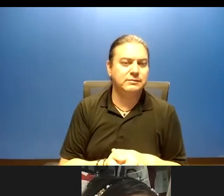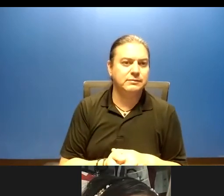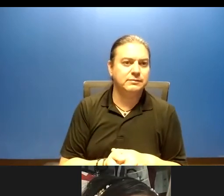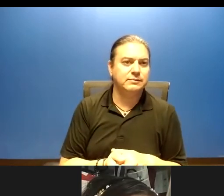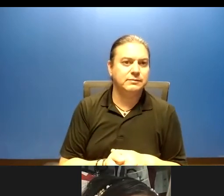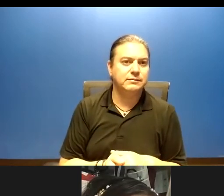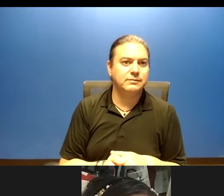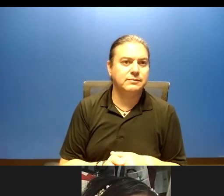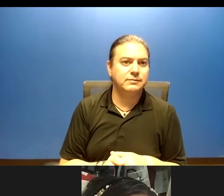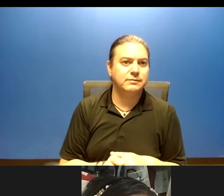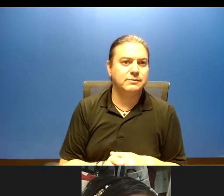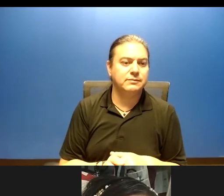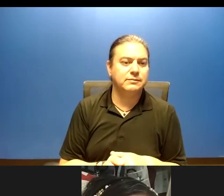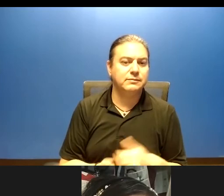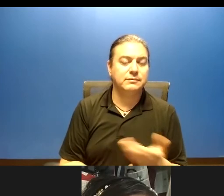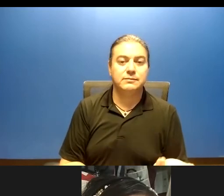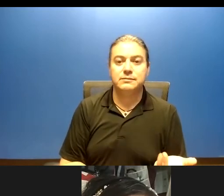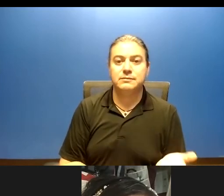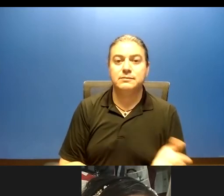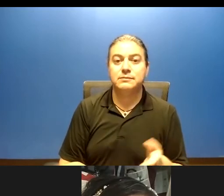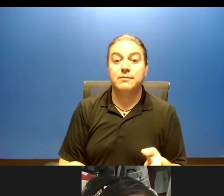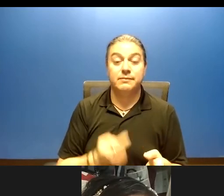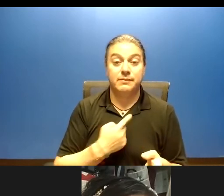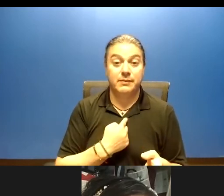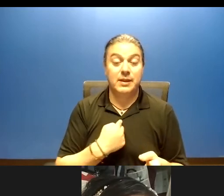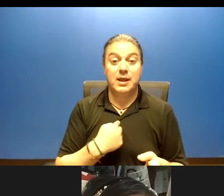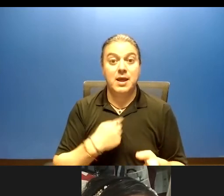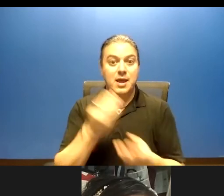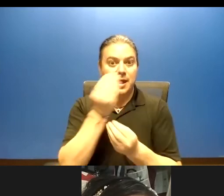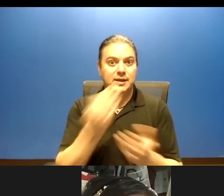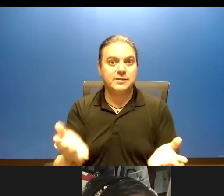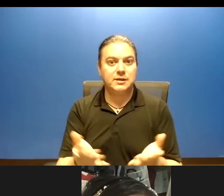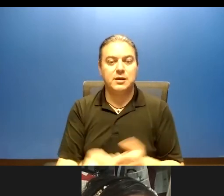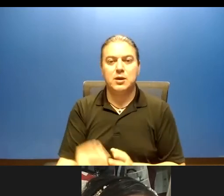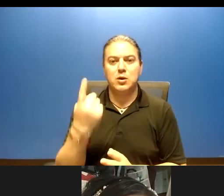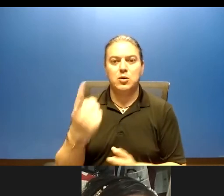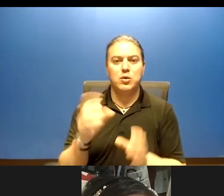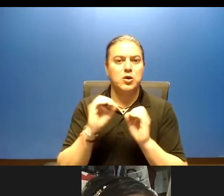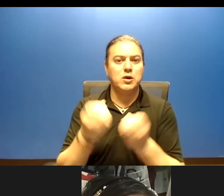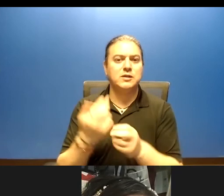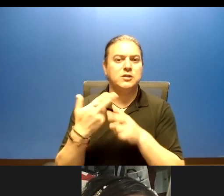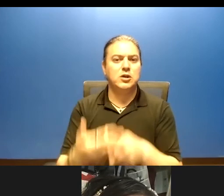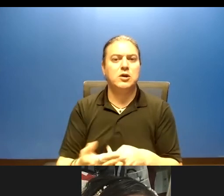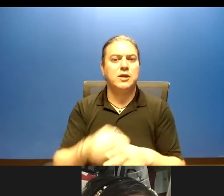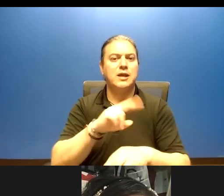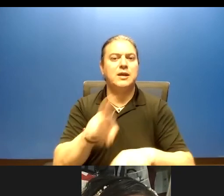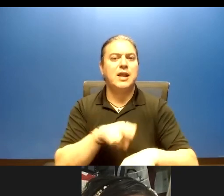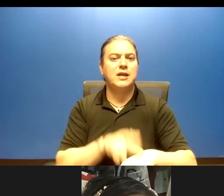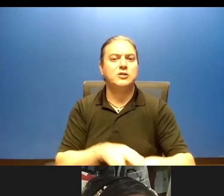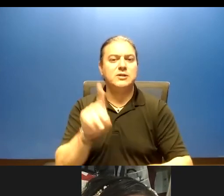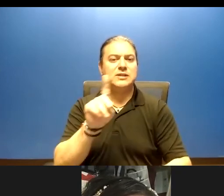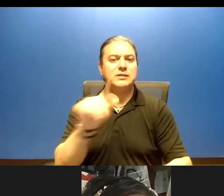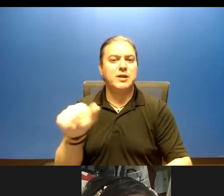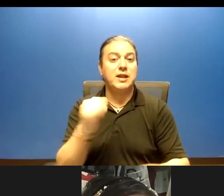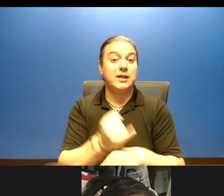Mm-hmm. Well, I can tell you there's an organization called the National Disability Institute, and they did